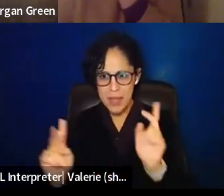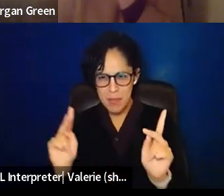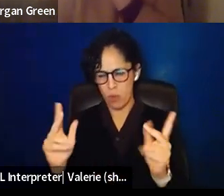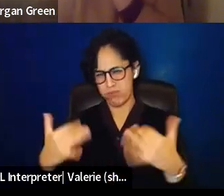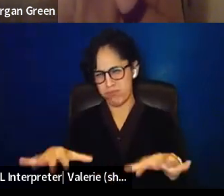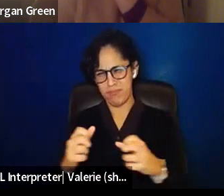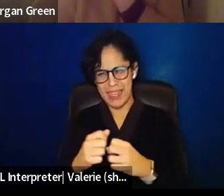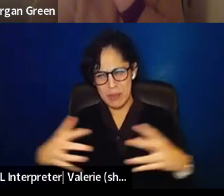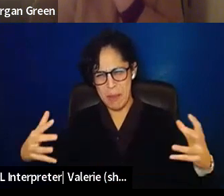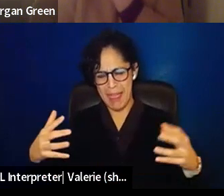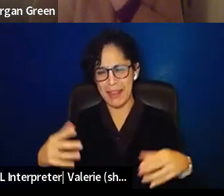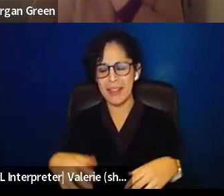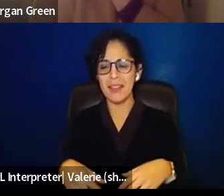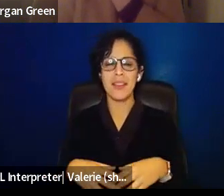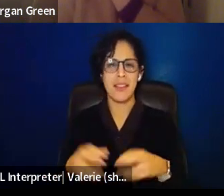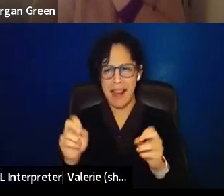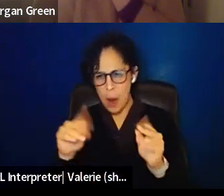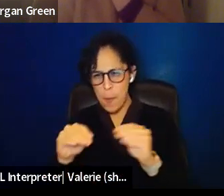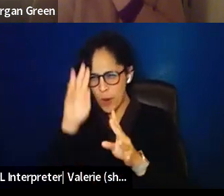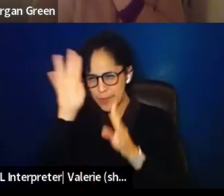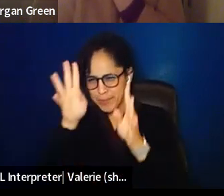I think to answer your other question,